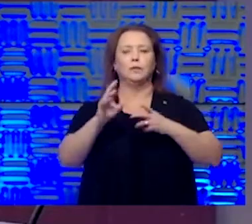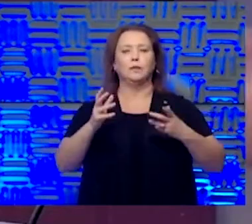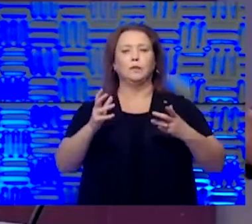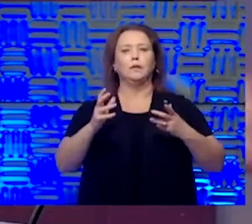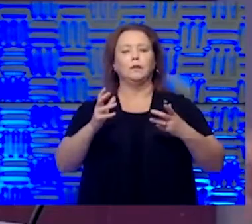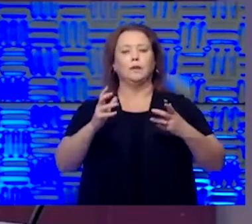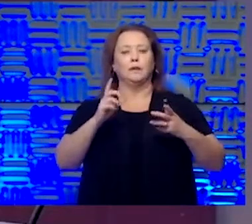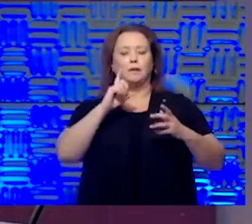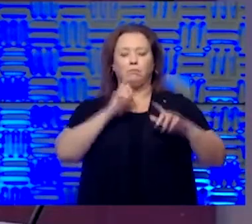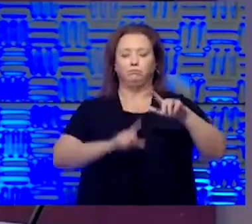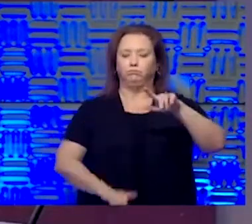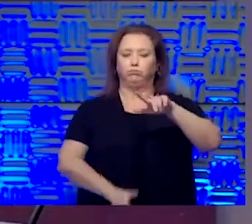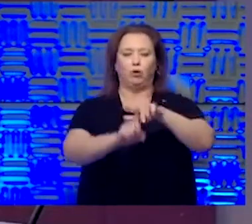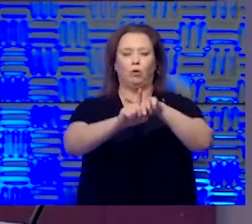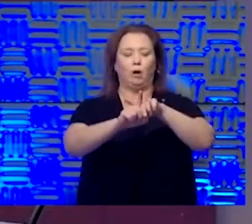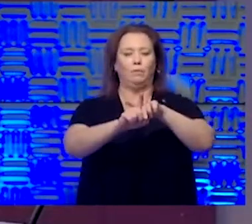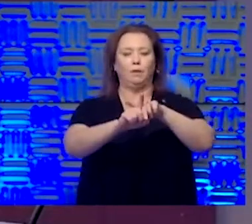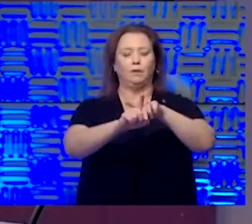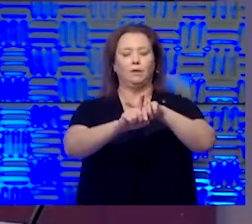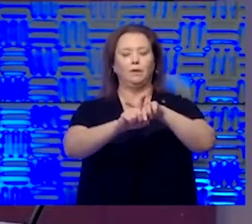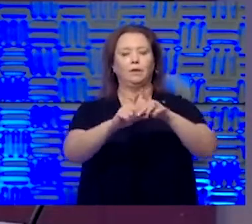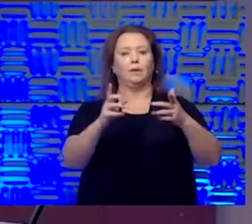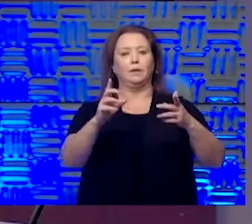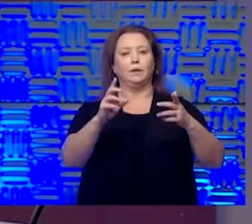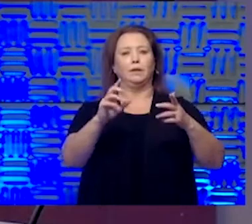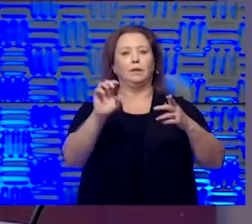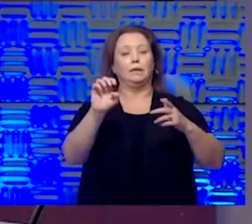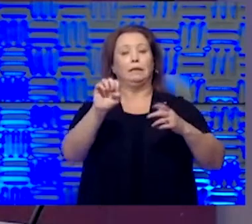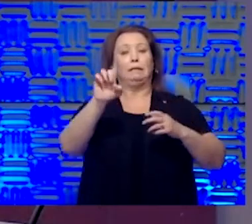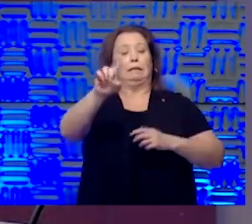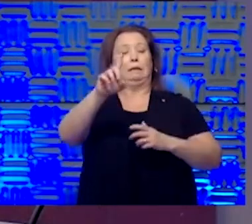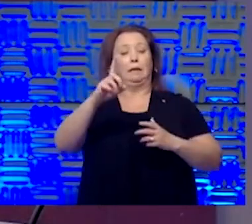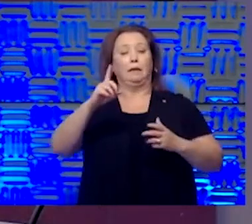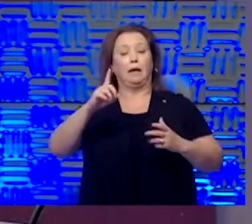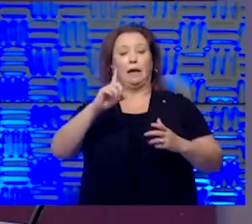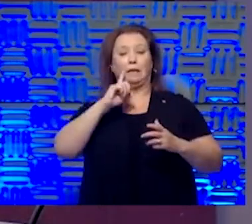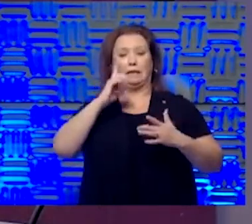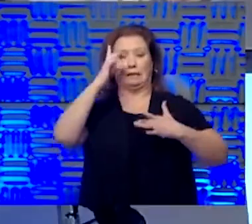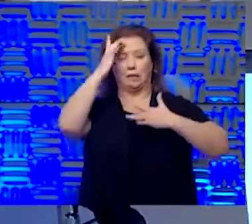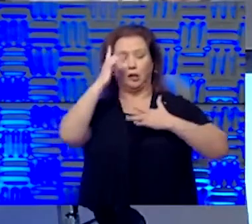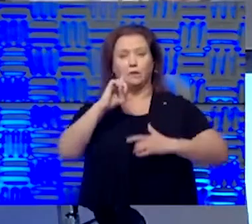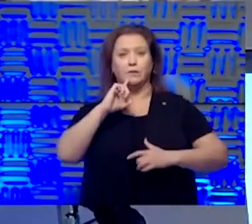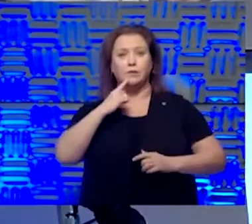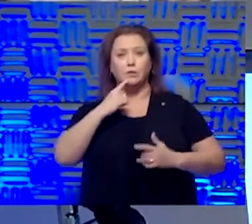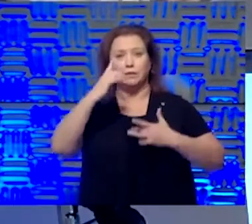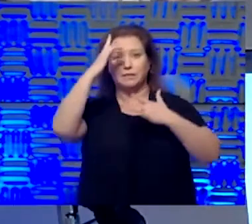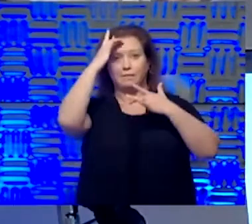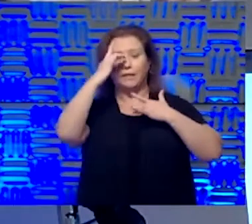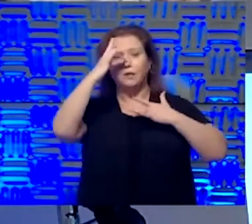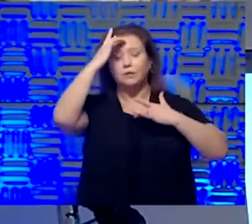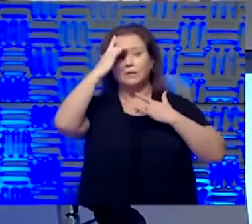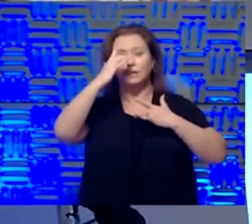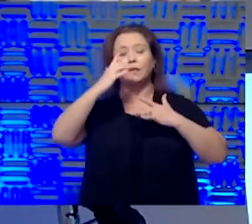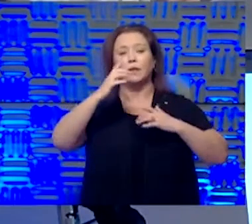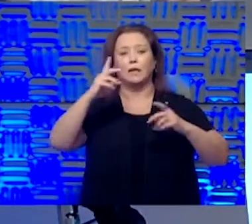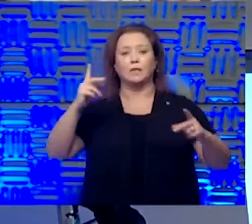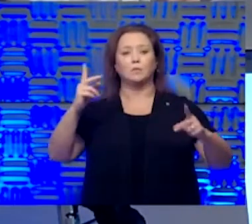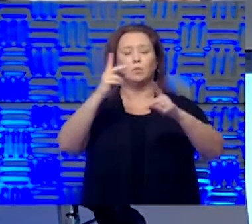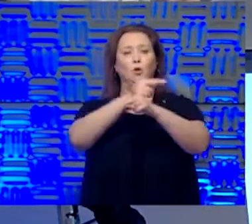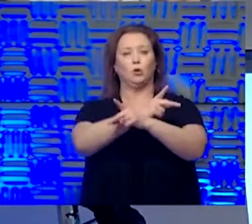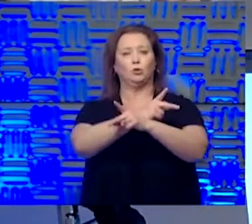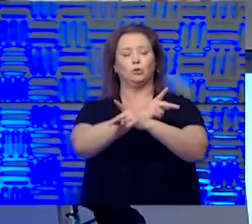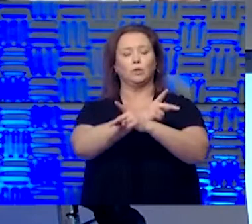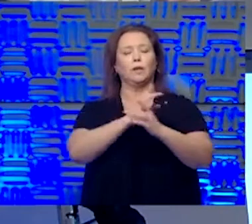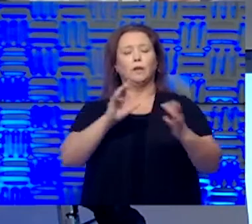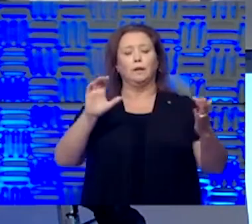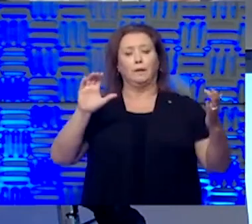to IED, and the acuity of the illness a lot of times is a lot worse versus where they would have